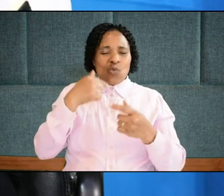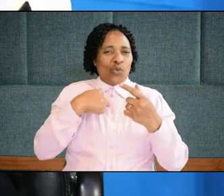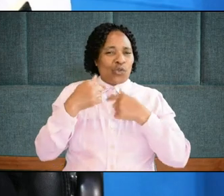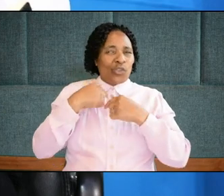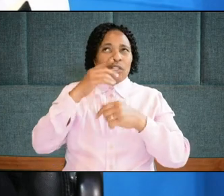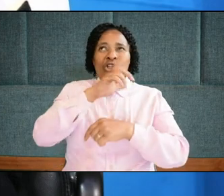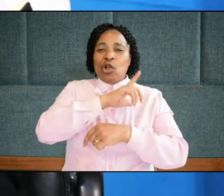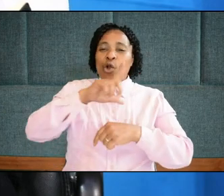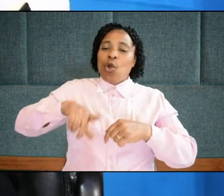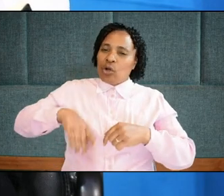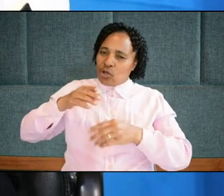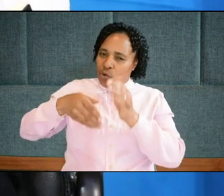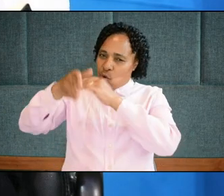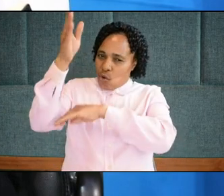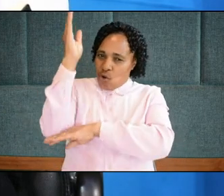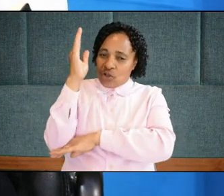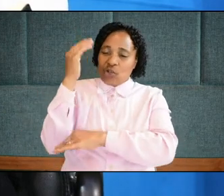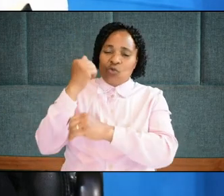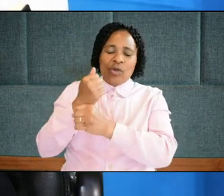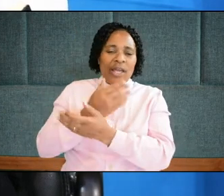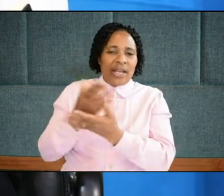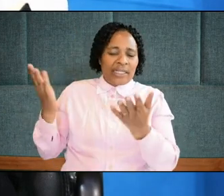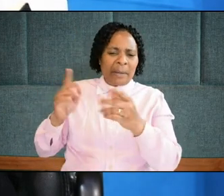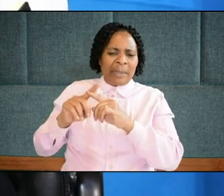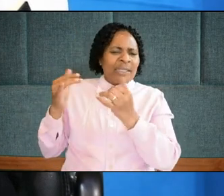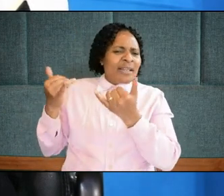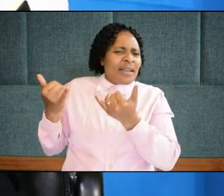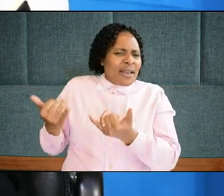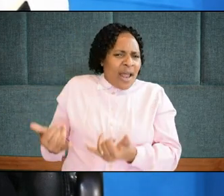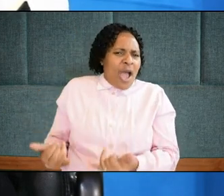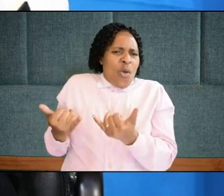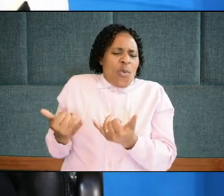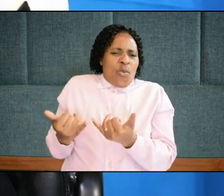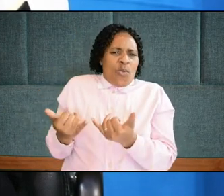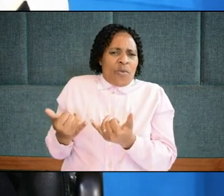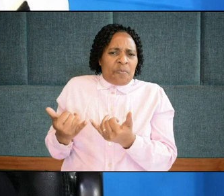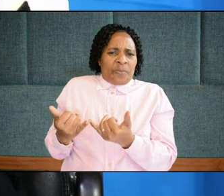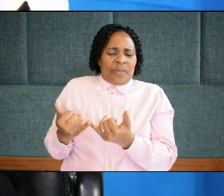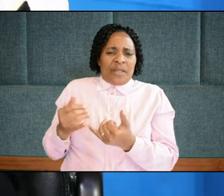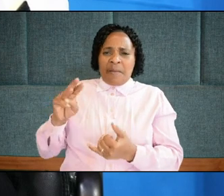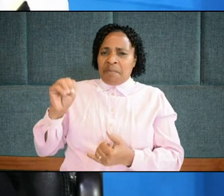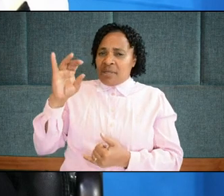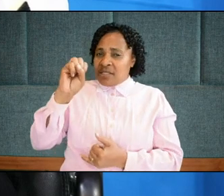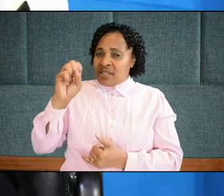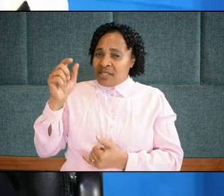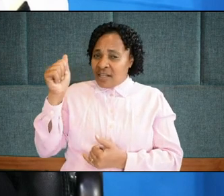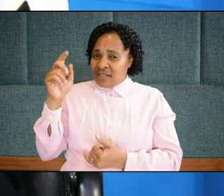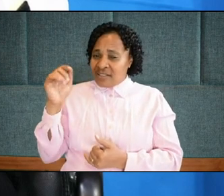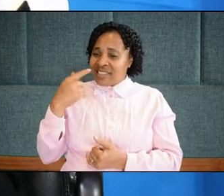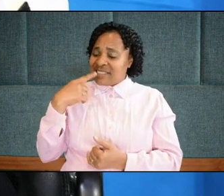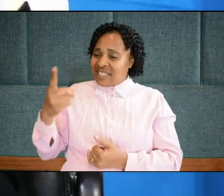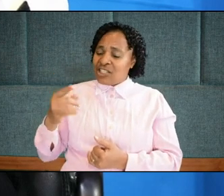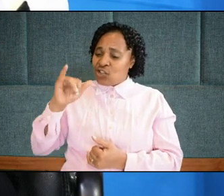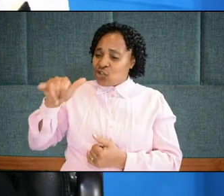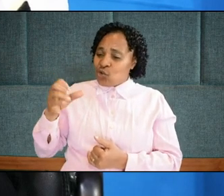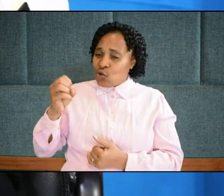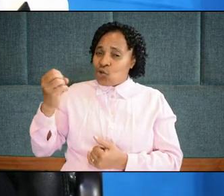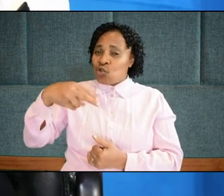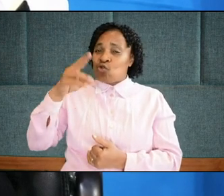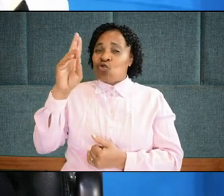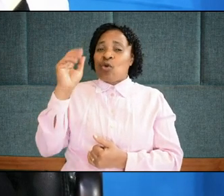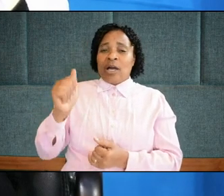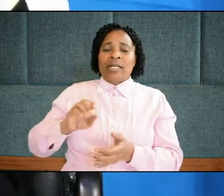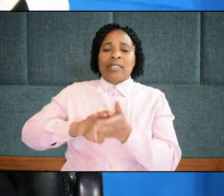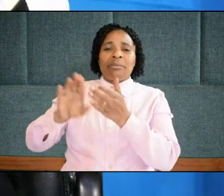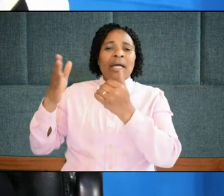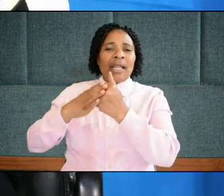God. They would always consult God before doing anything. But now, as Misati has said correctly, in Joshua chapter 9, they did